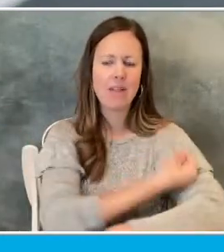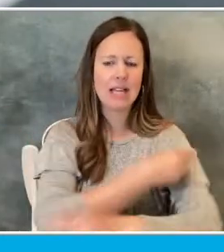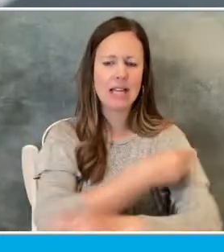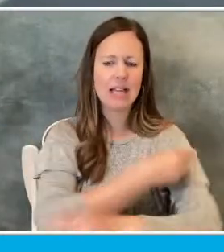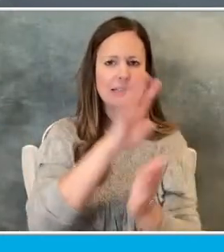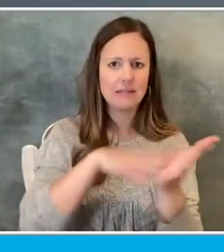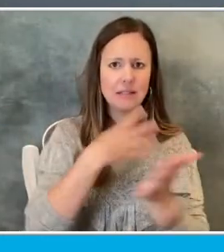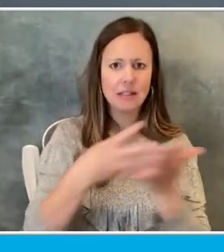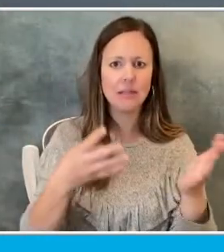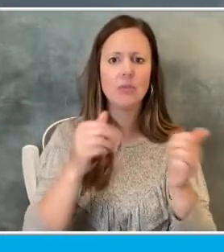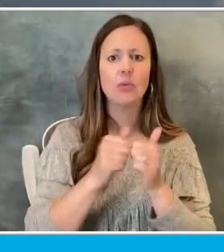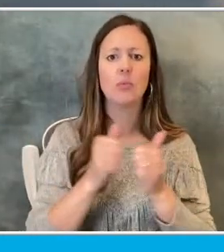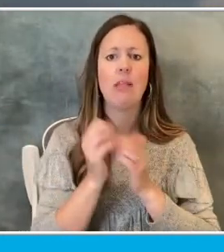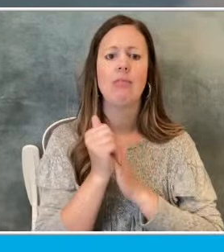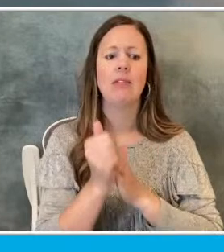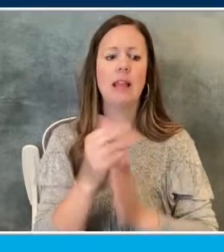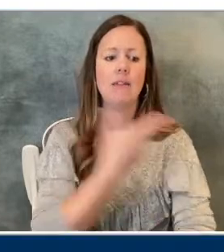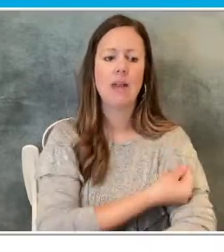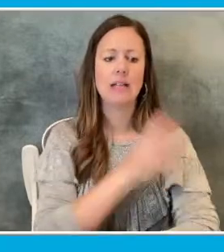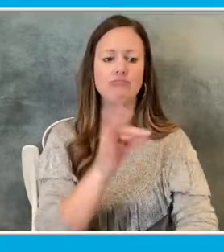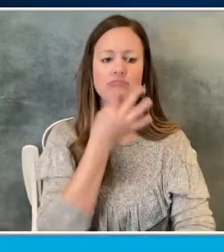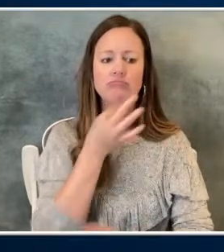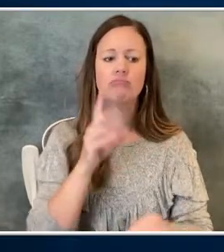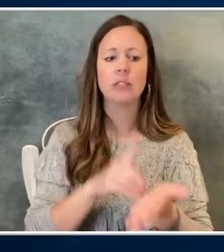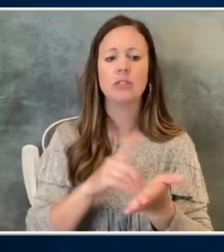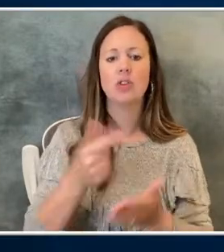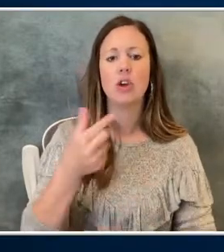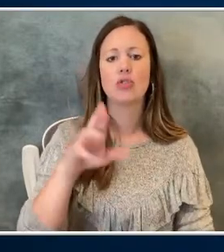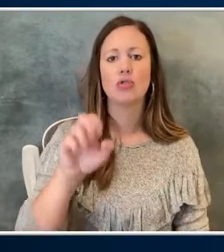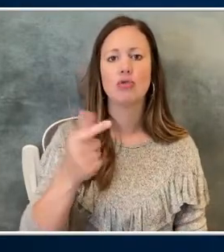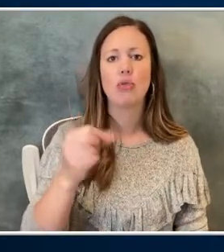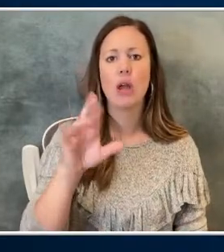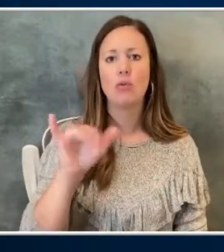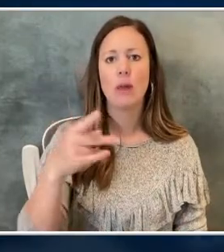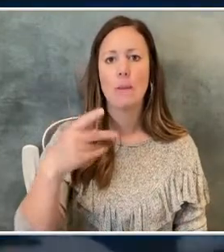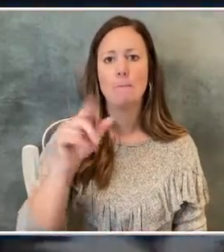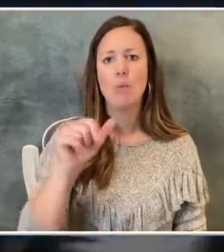leading vaccine expert Dr. Gregory Poland. Wednesday at 8 a.m.